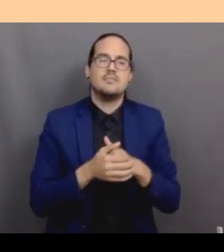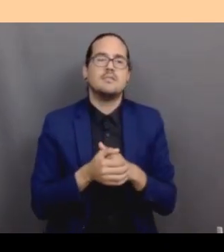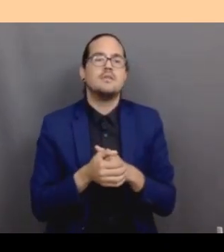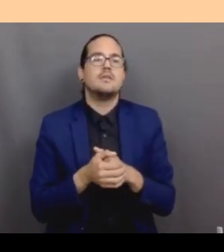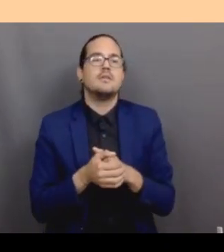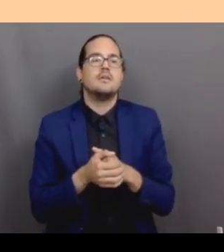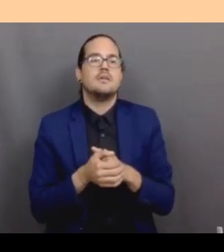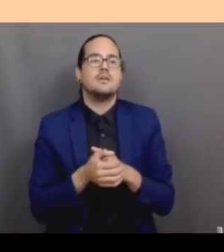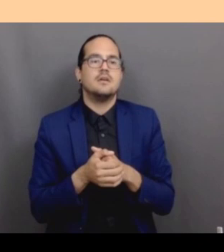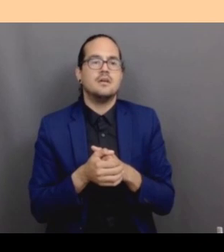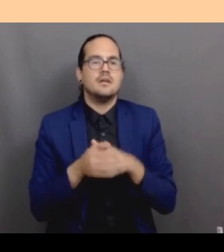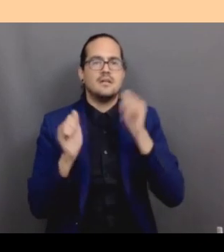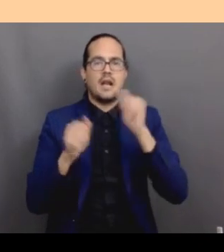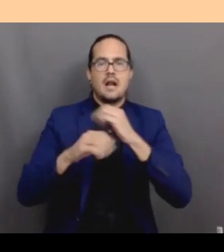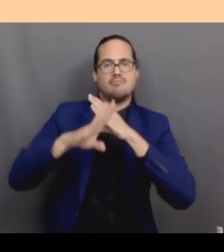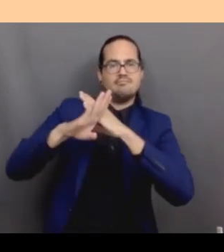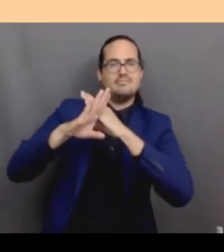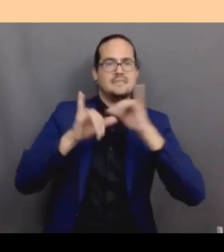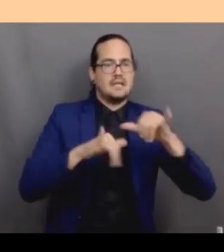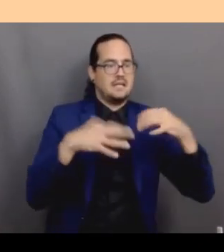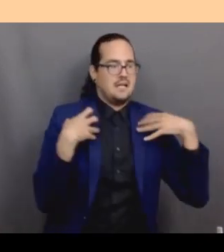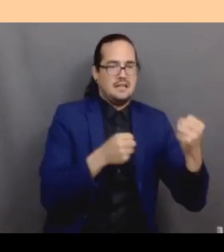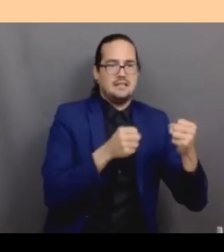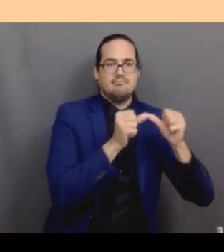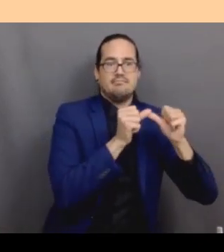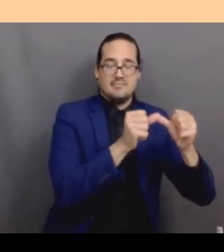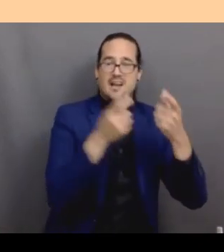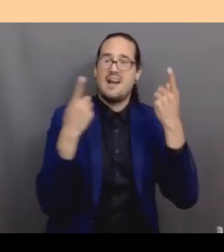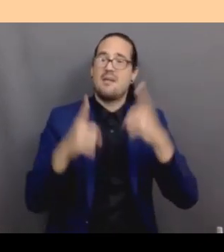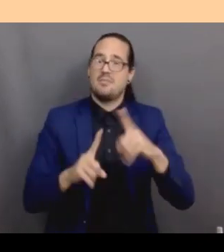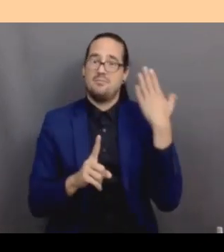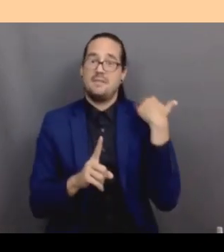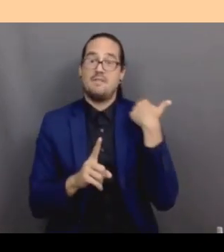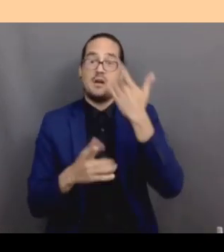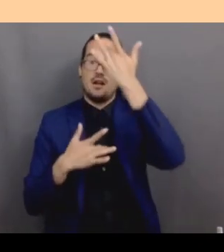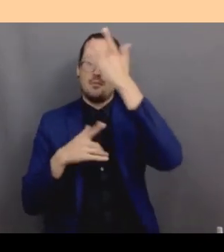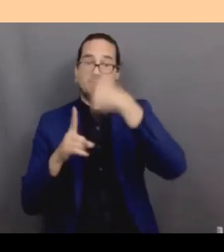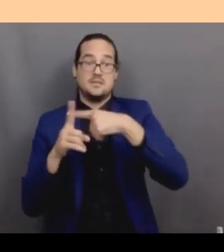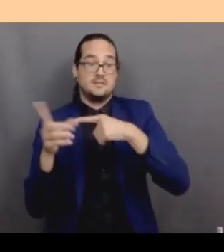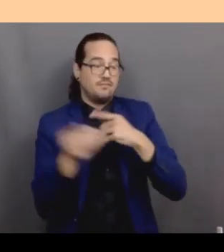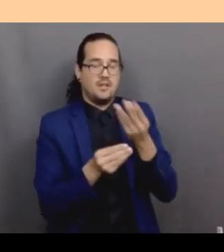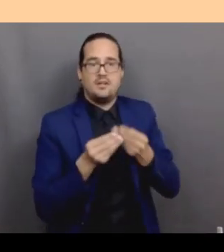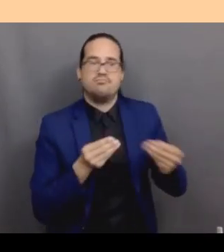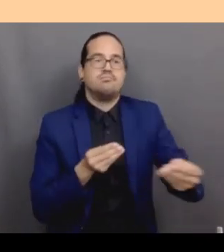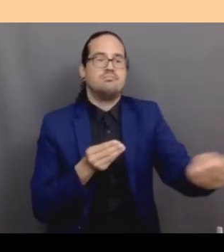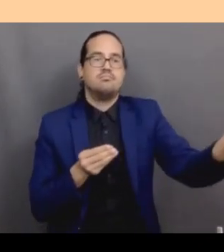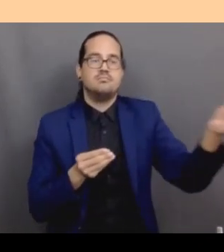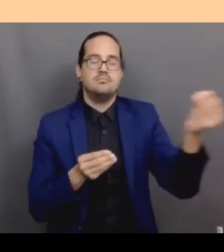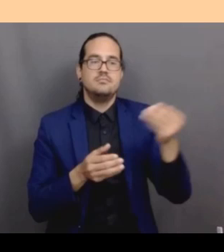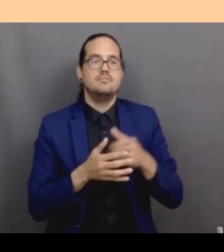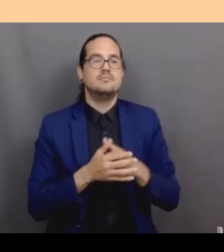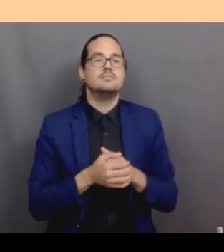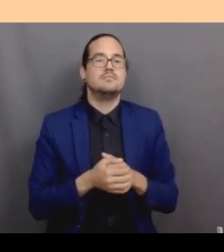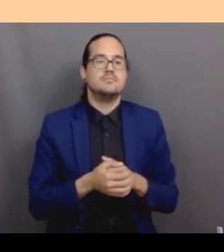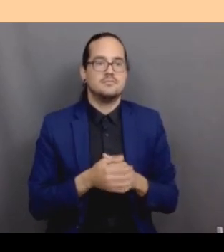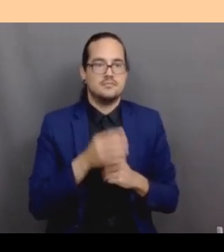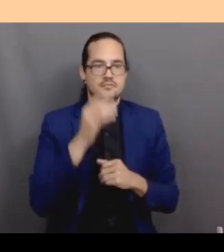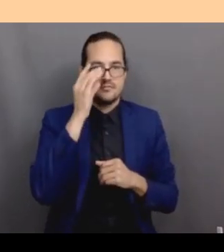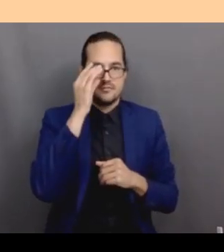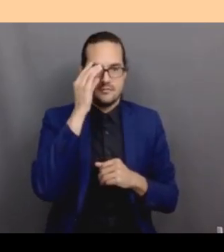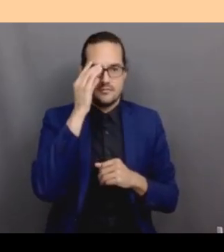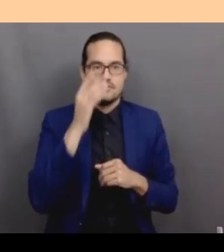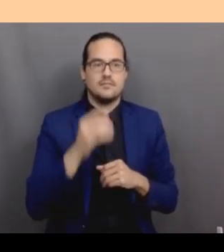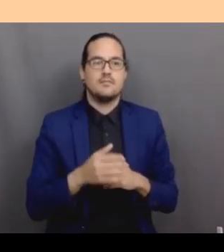communities. And I think what our facilities are learning is, again, just what infection control procedures need to be in place to get back to a